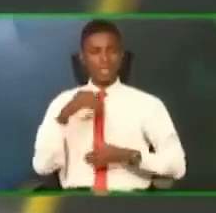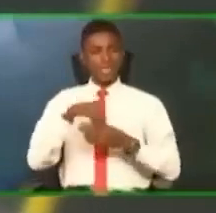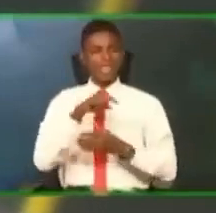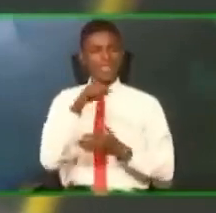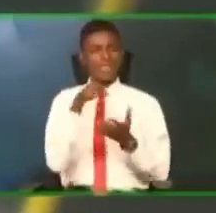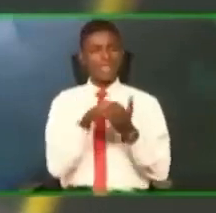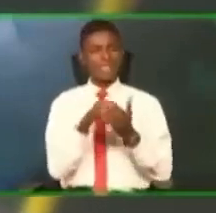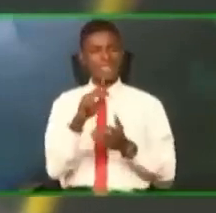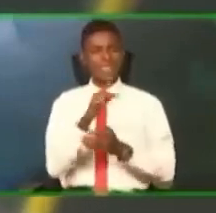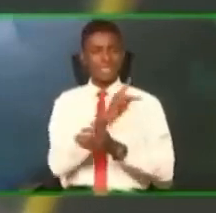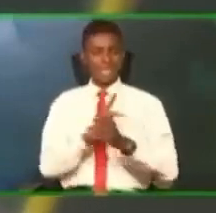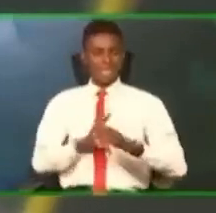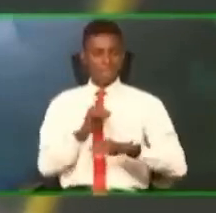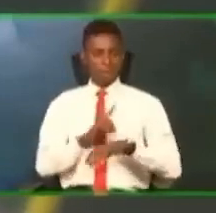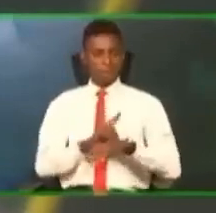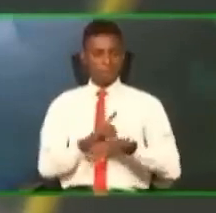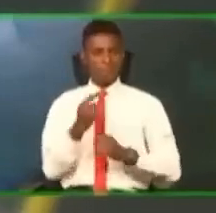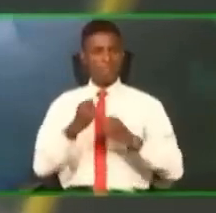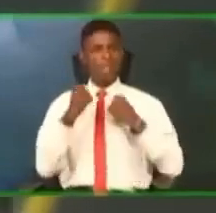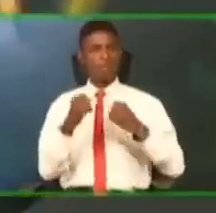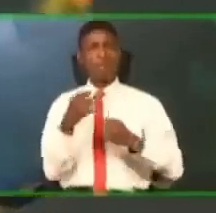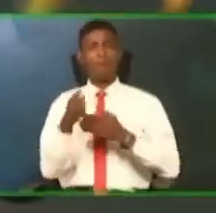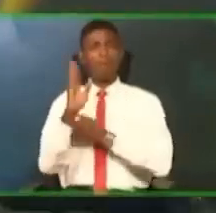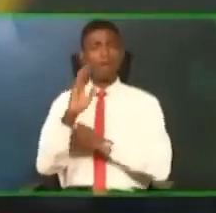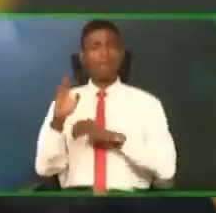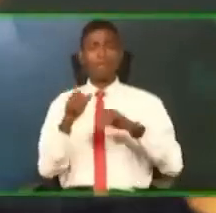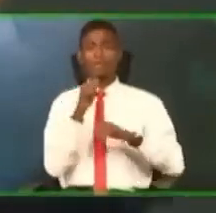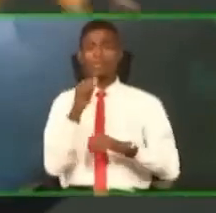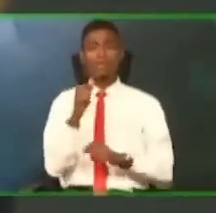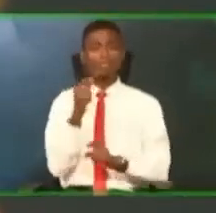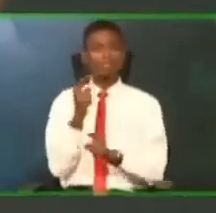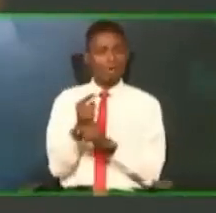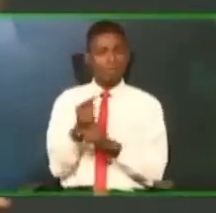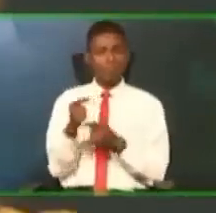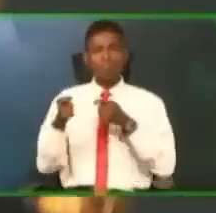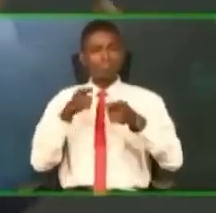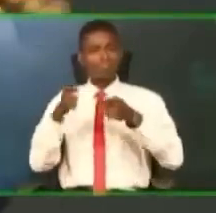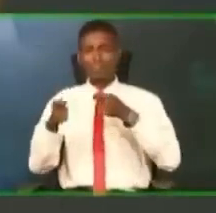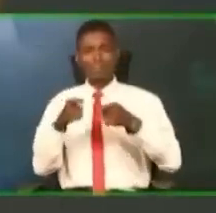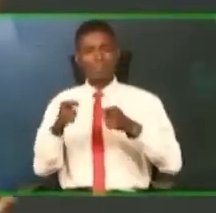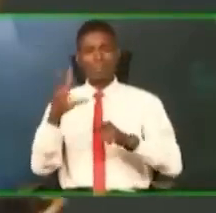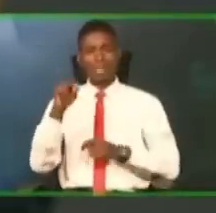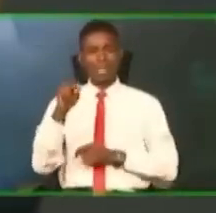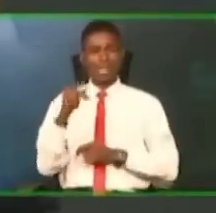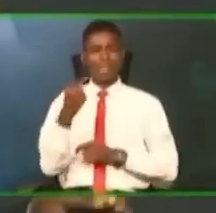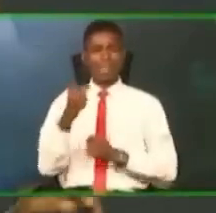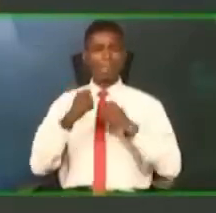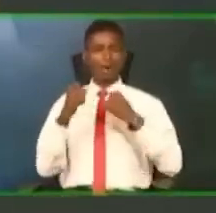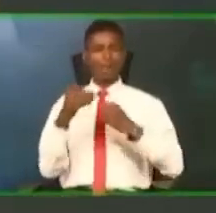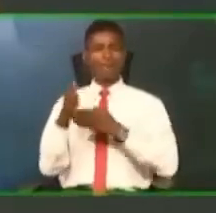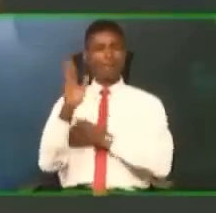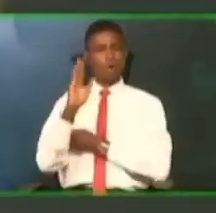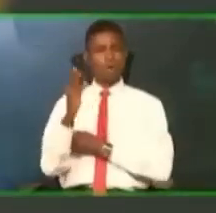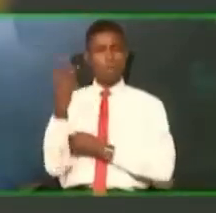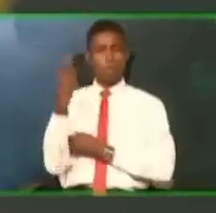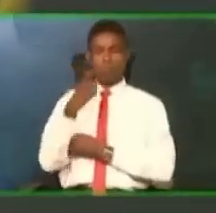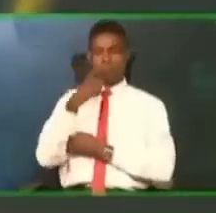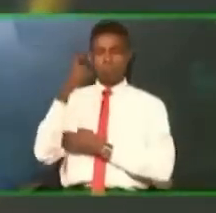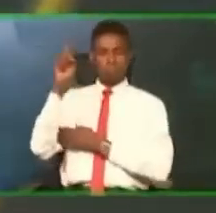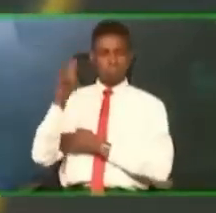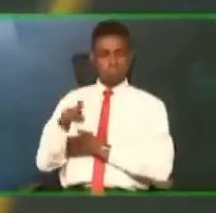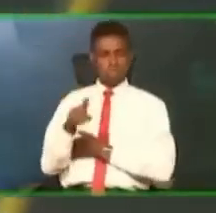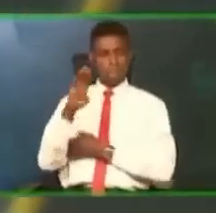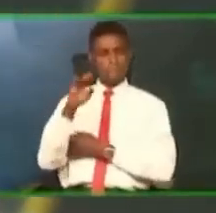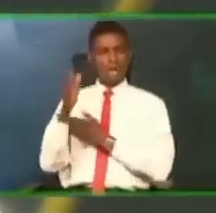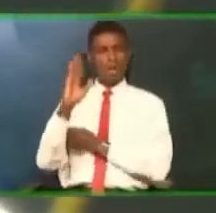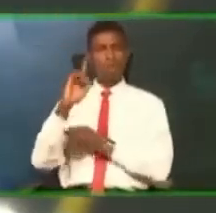for operation. It does not operate arbitrarily. The power of God was mandated by God to only function within